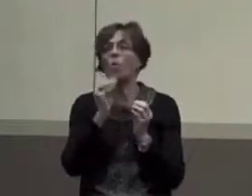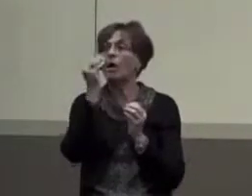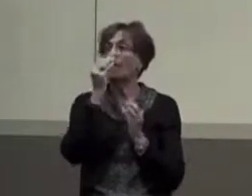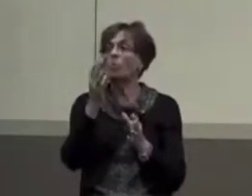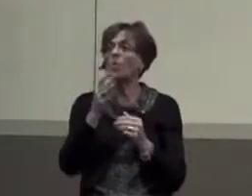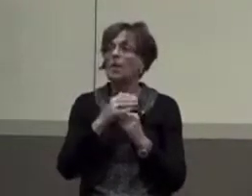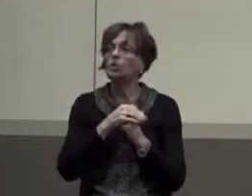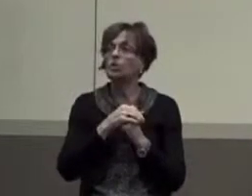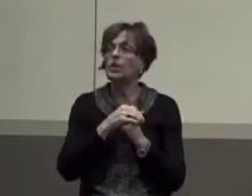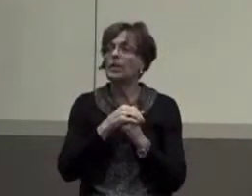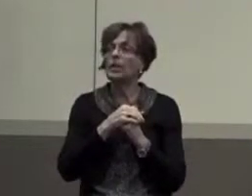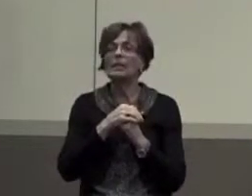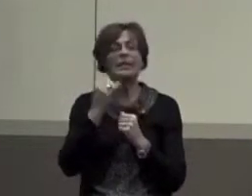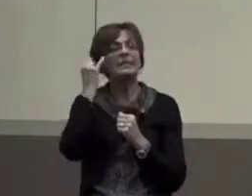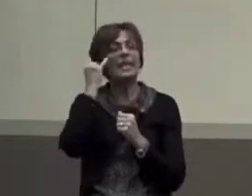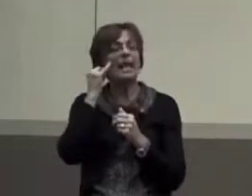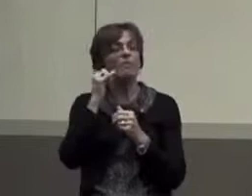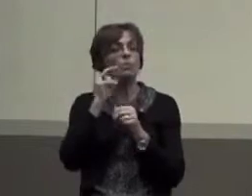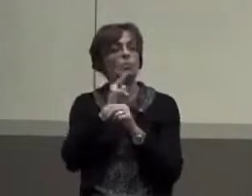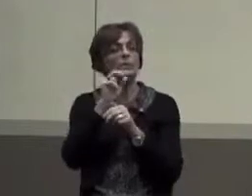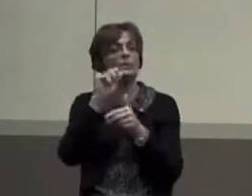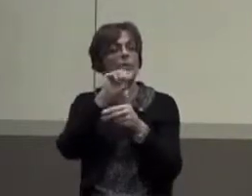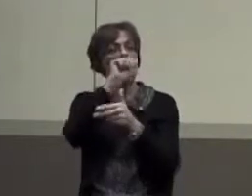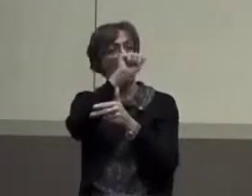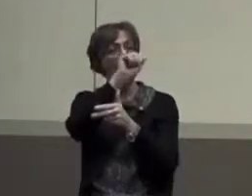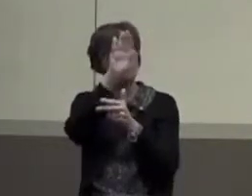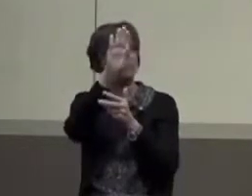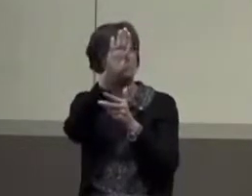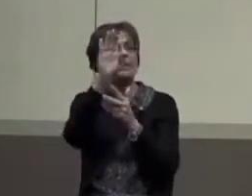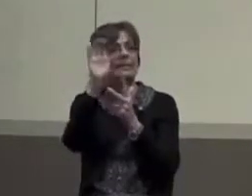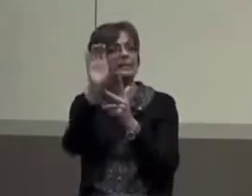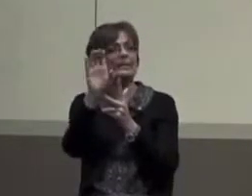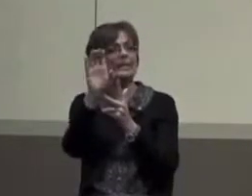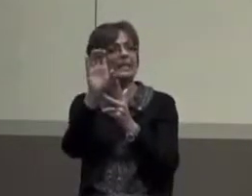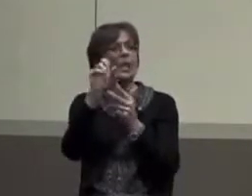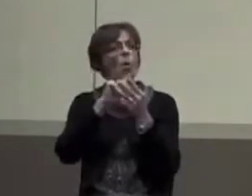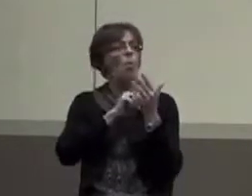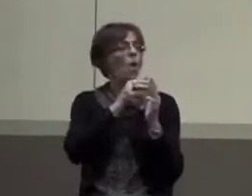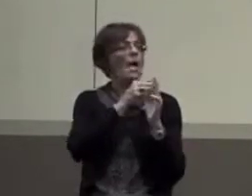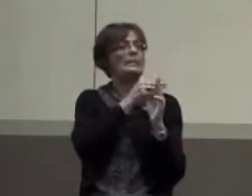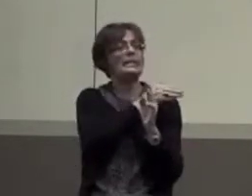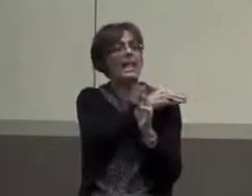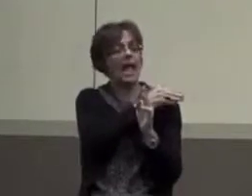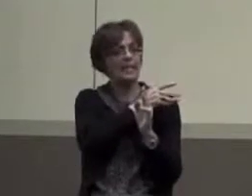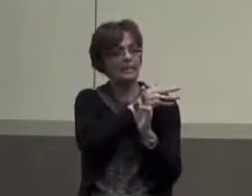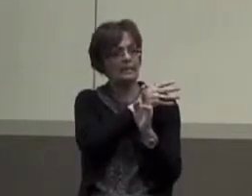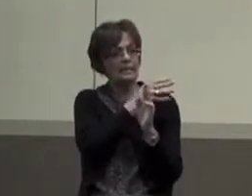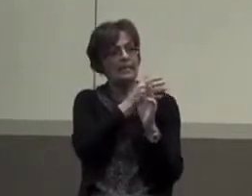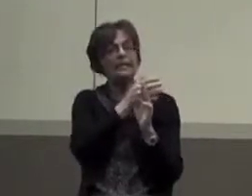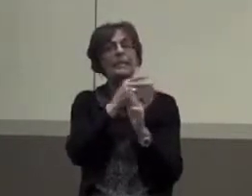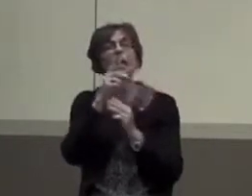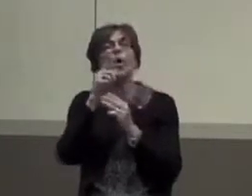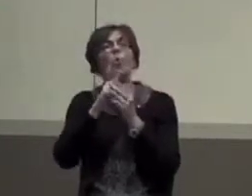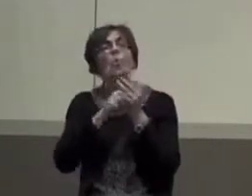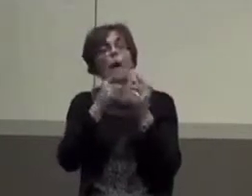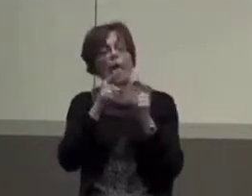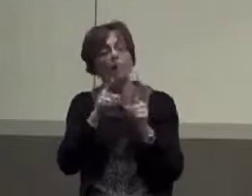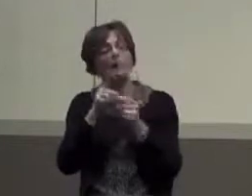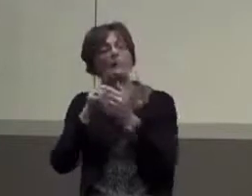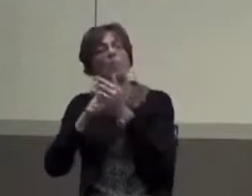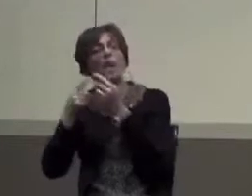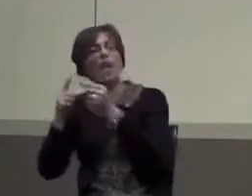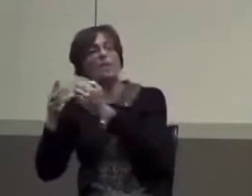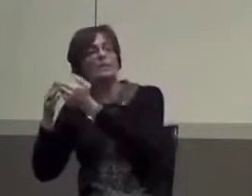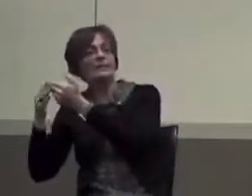like the ABC, where you're looking at what's the antecedent, then where's the talking out, and what happens after that,